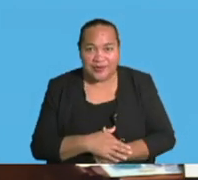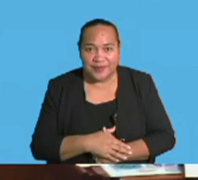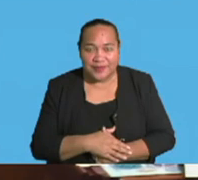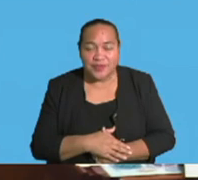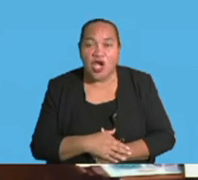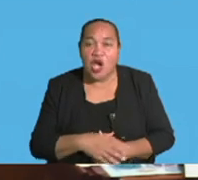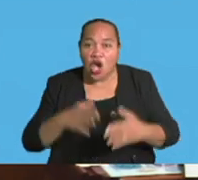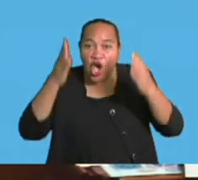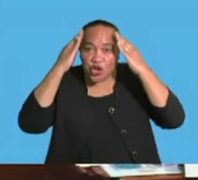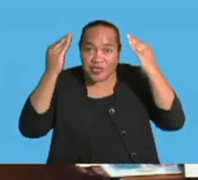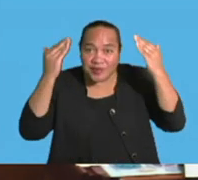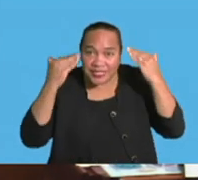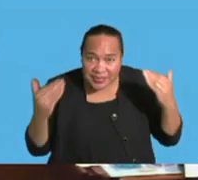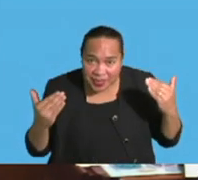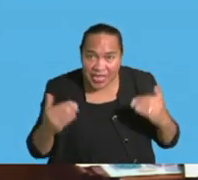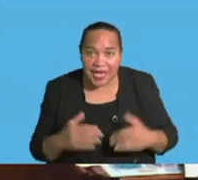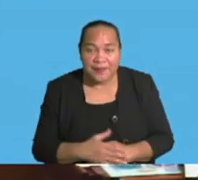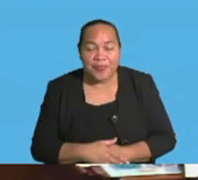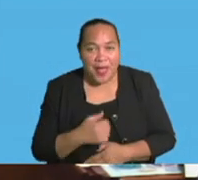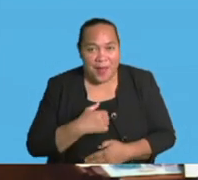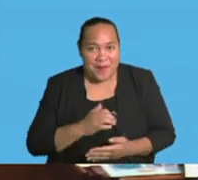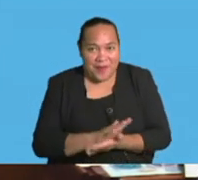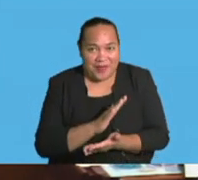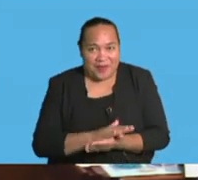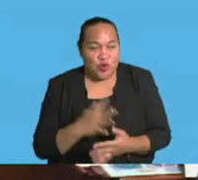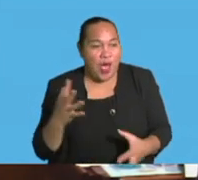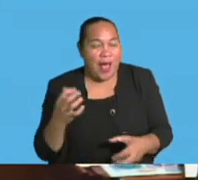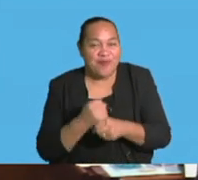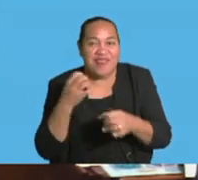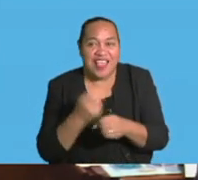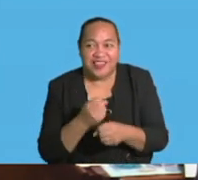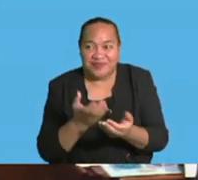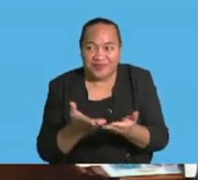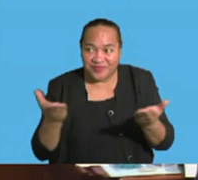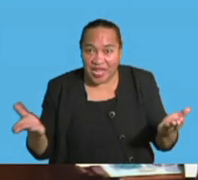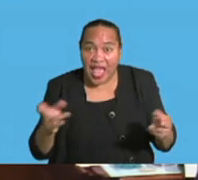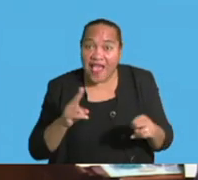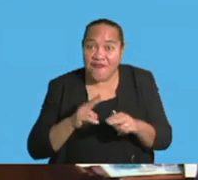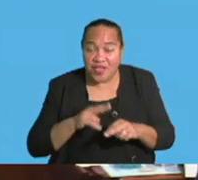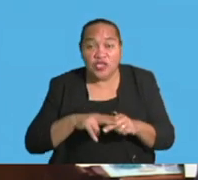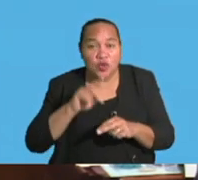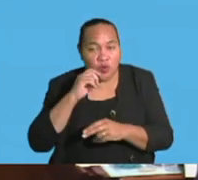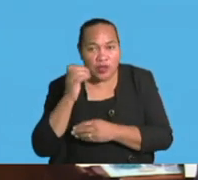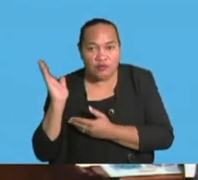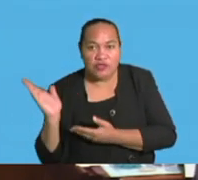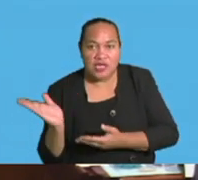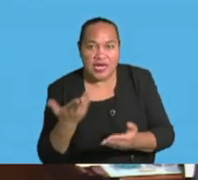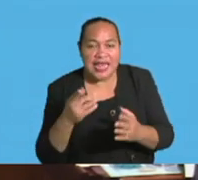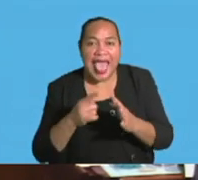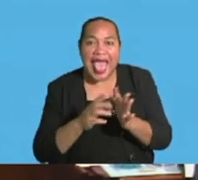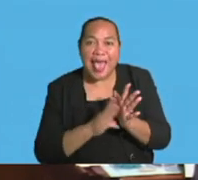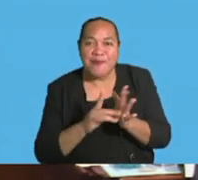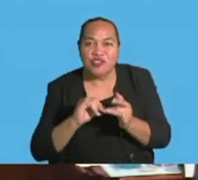Honorable Speaker Say, I am pleased to update Parliament that Fiji will be presenting its Emission Reduction